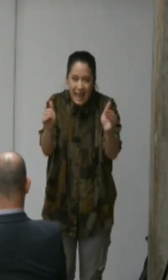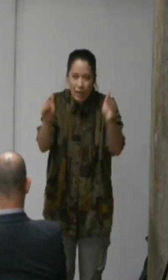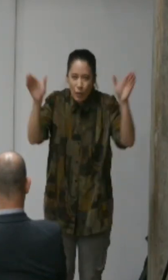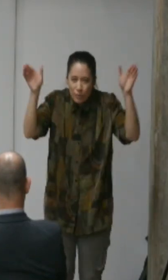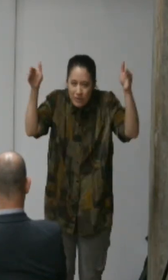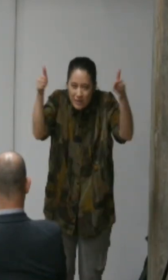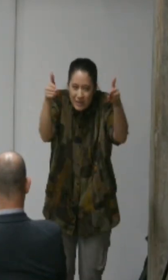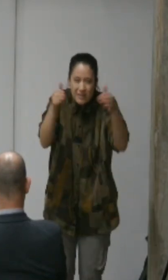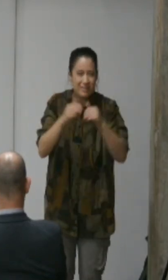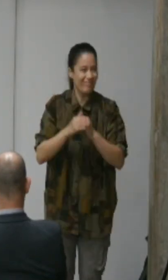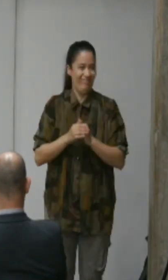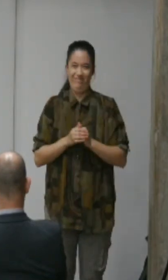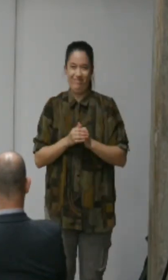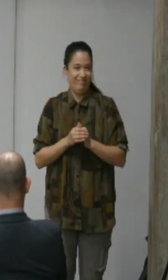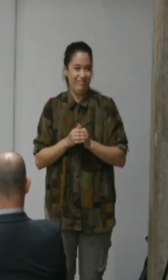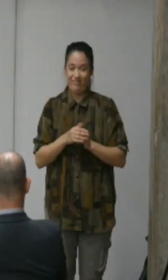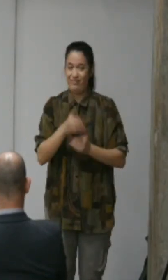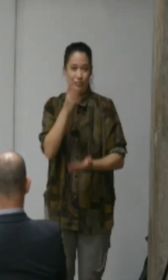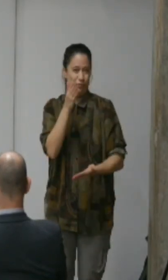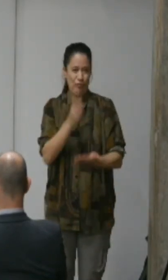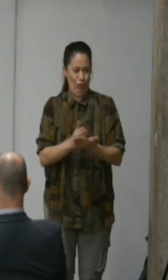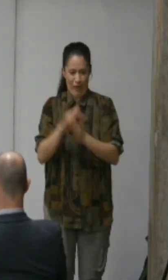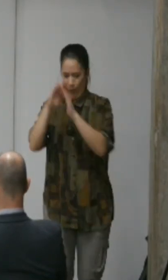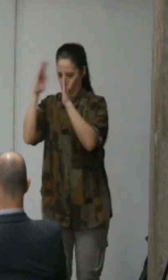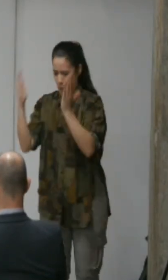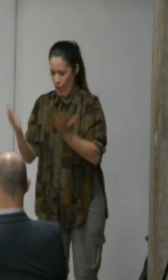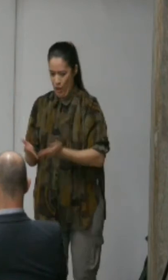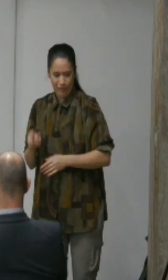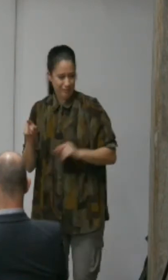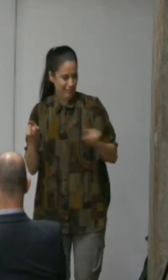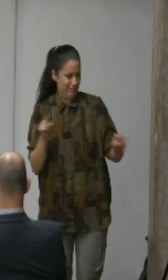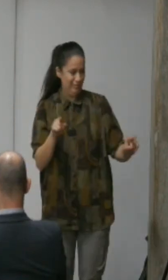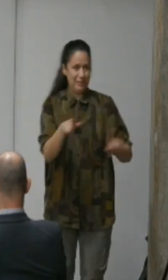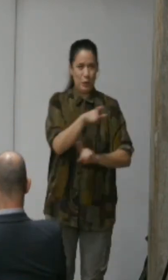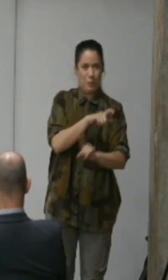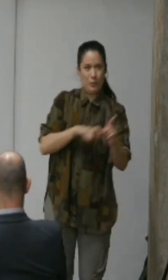has vitally shaped the ongoing divestment